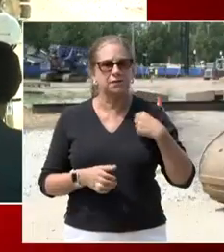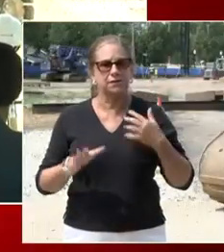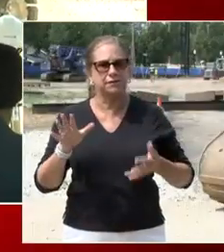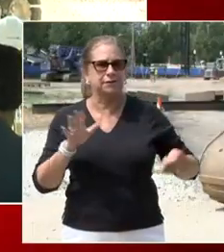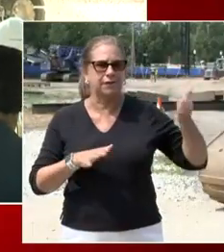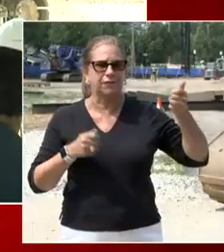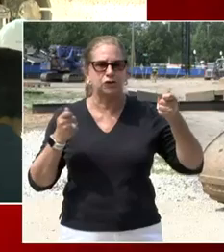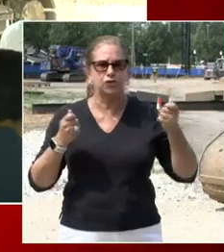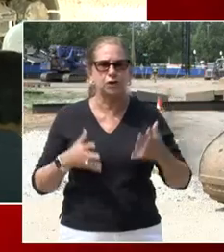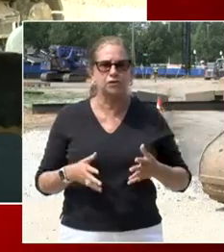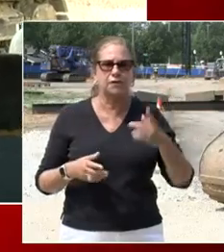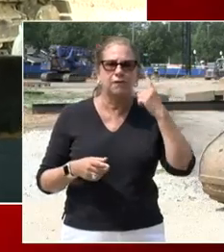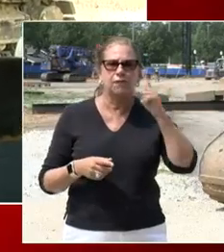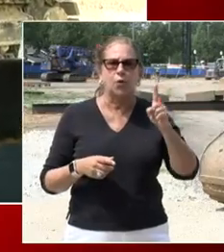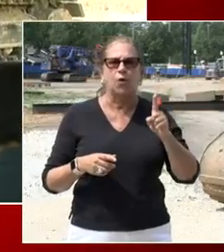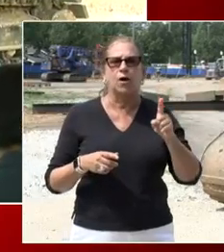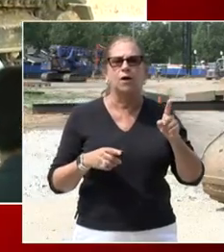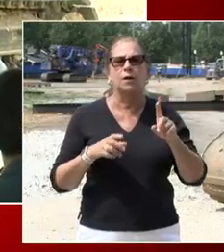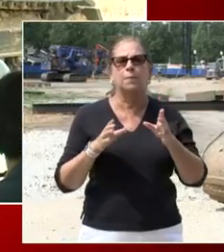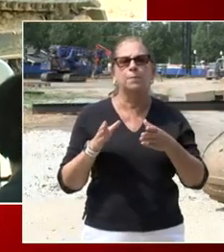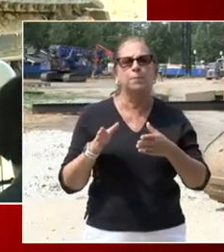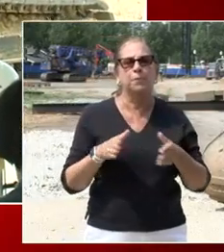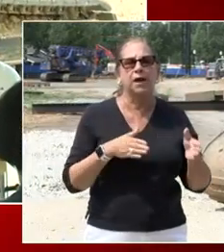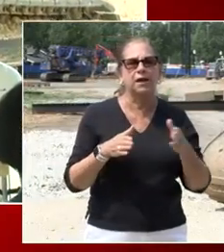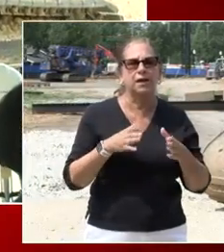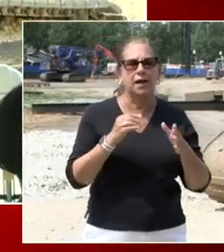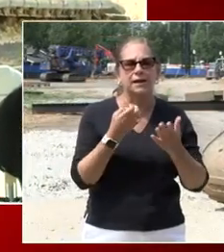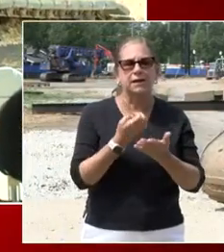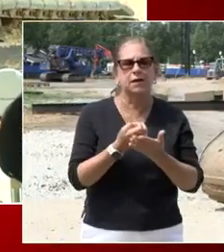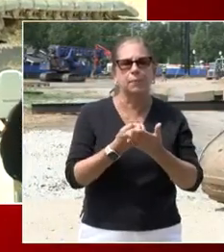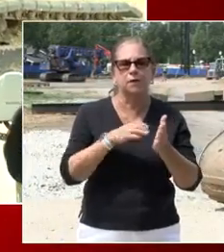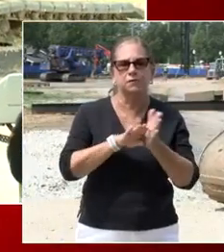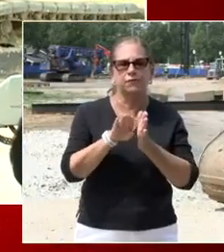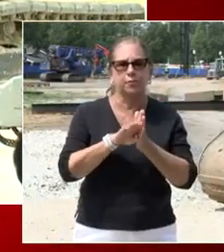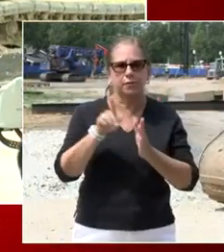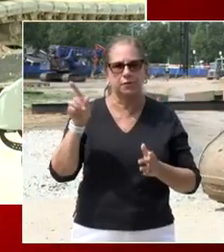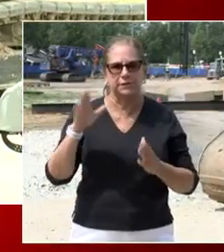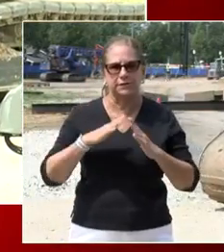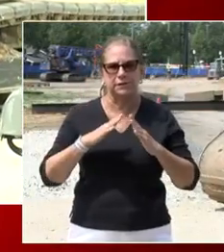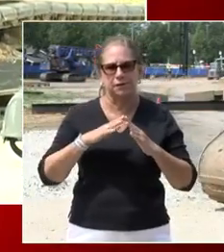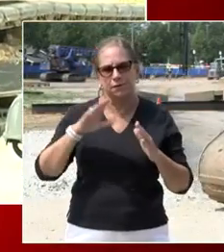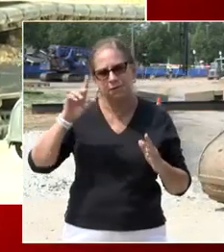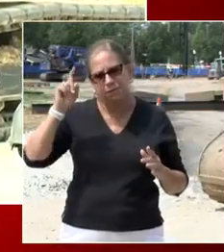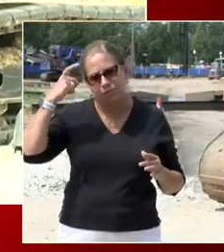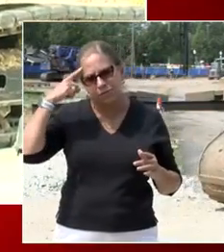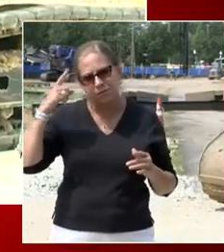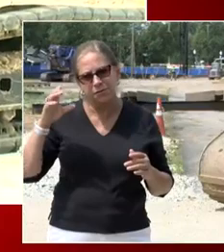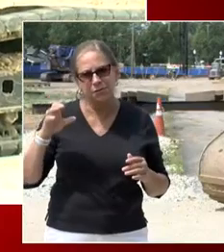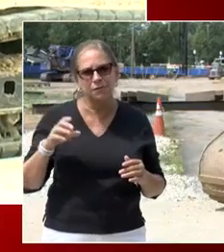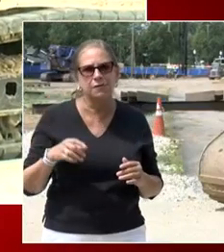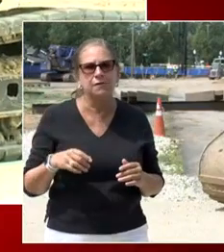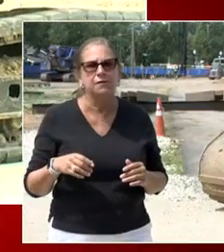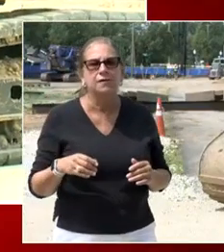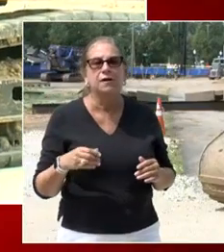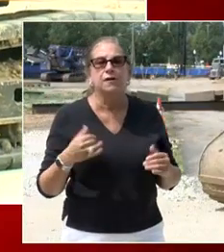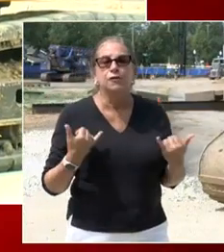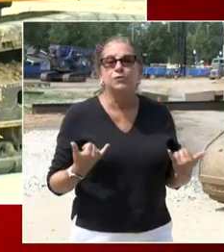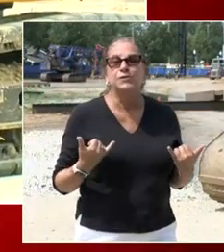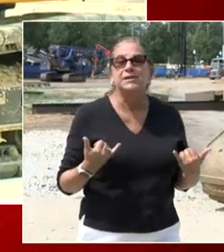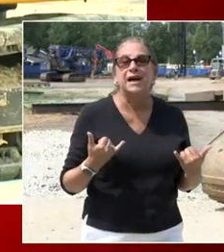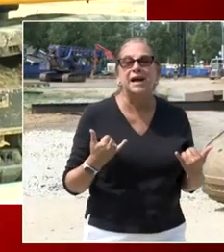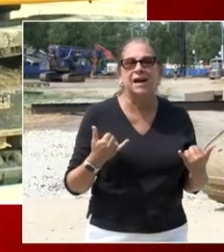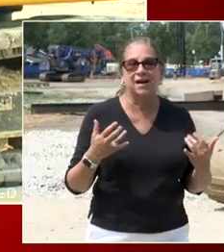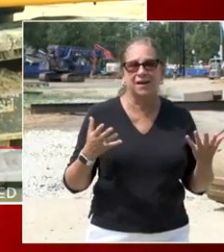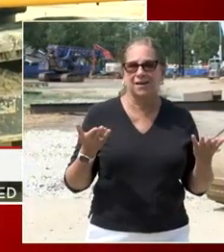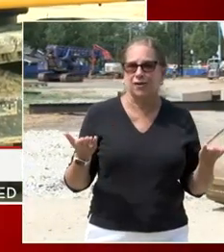Mayor for Planning and Economic Development. Today is a big day for us as we kick off Ward 8 Day by breaking